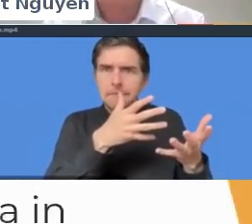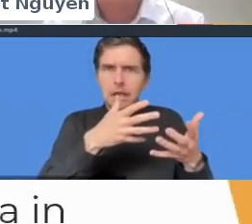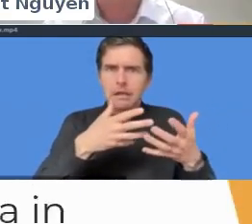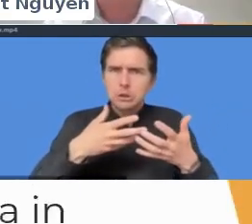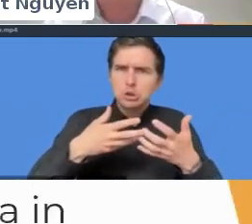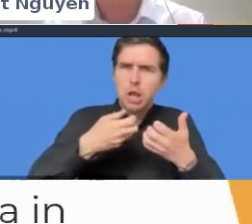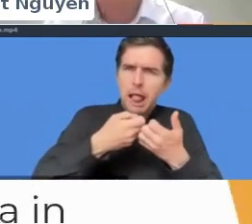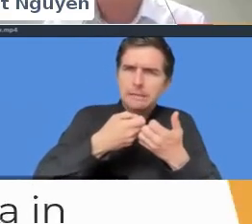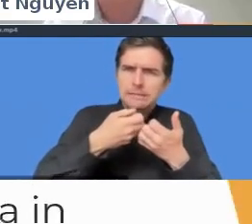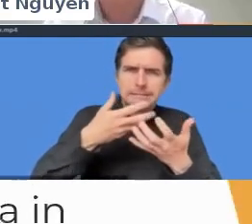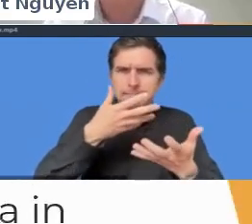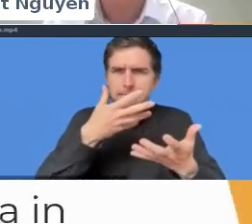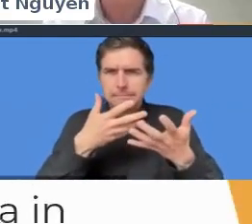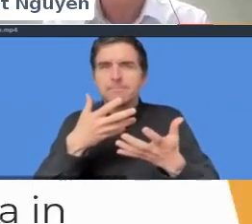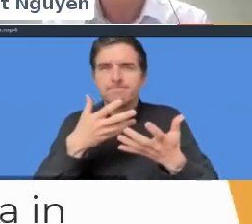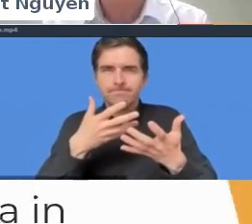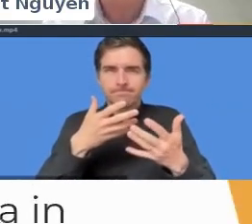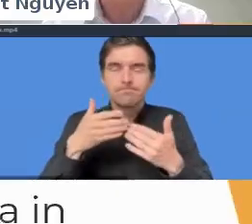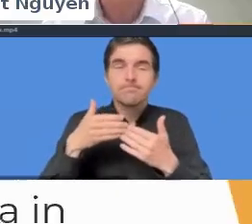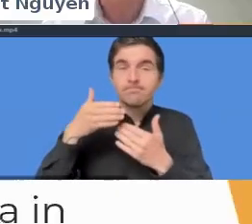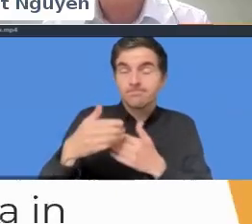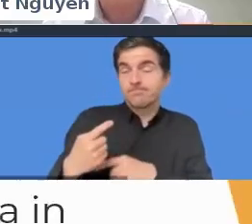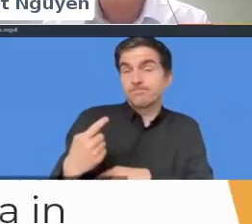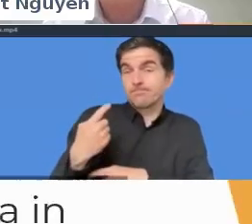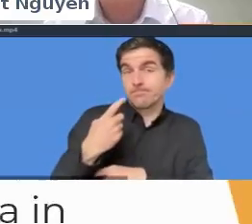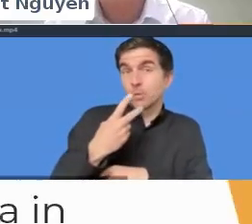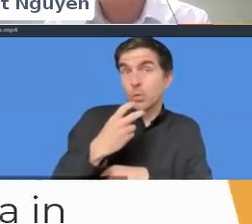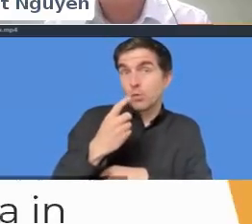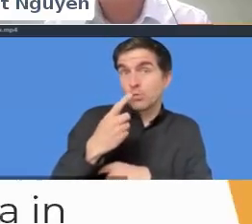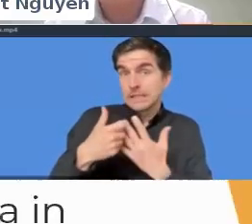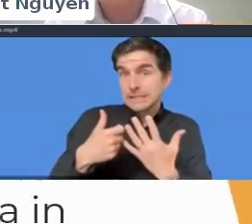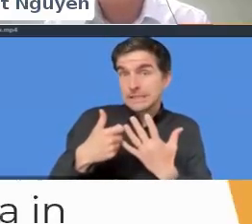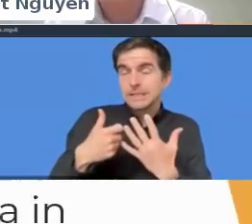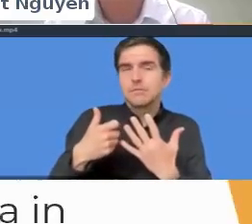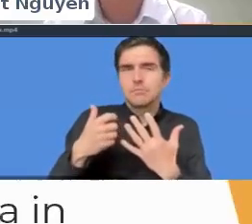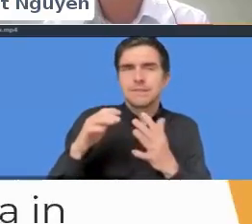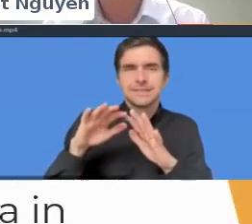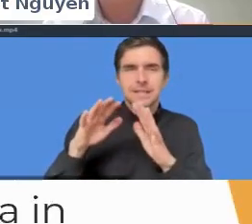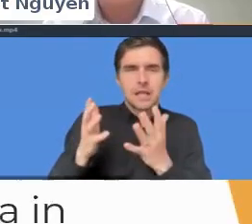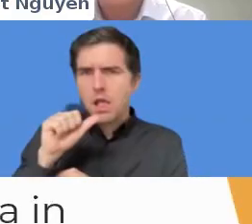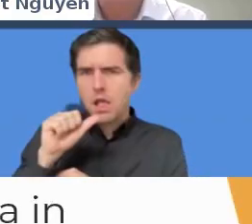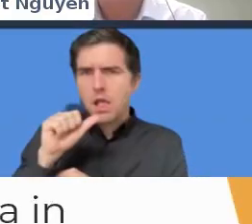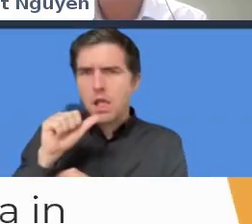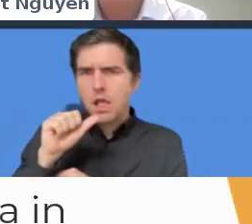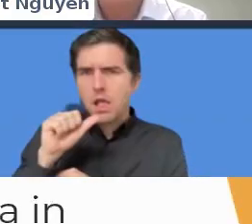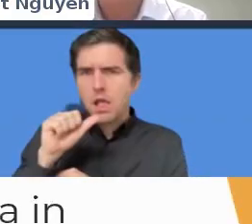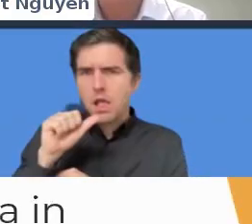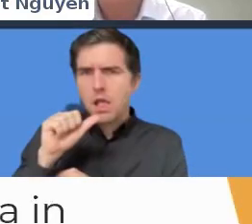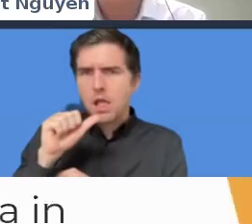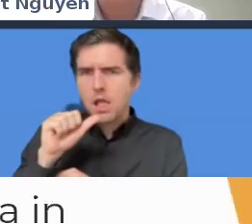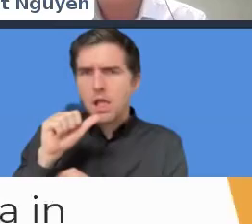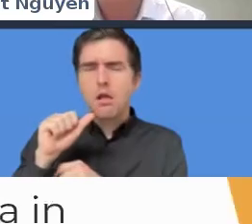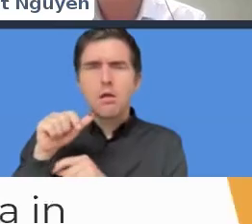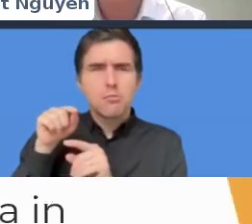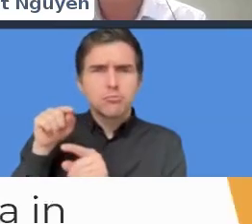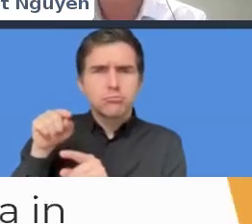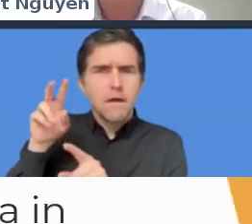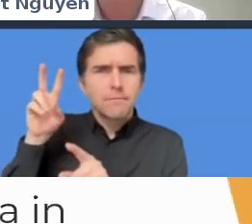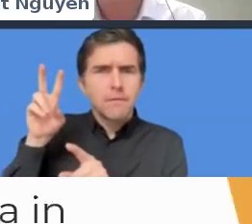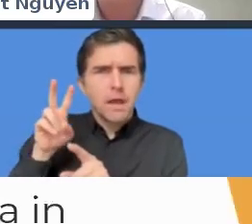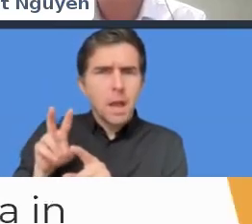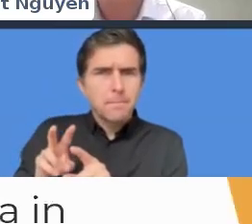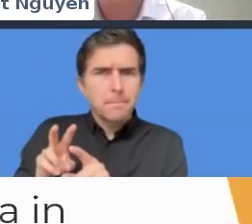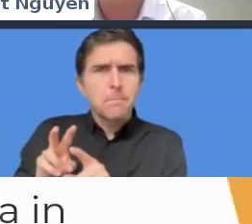a partnership to support Zambia, Malawi, Mozambique, Vietnam, and Tanzania